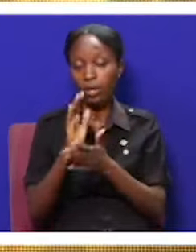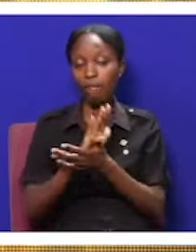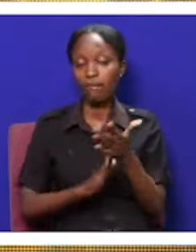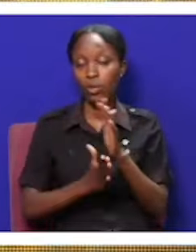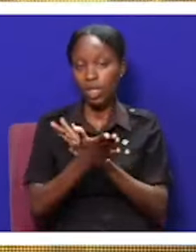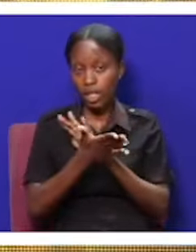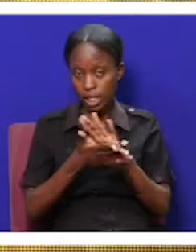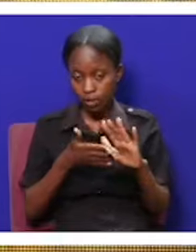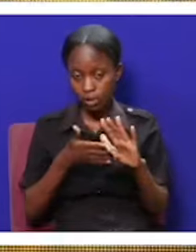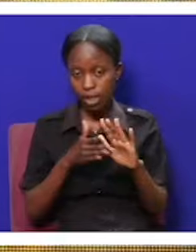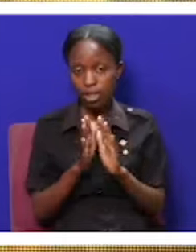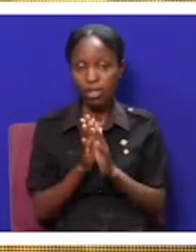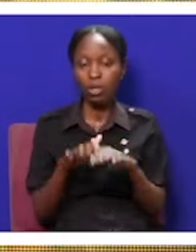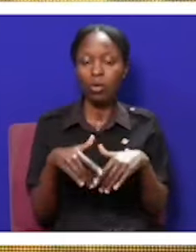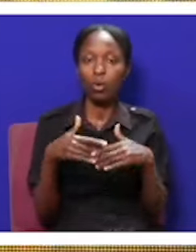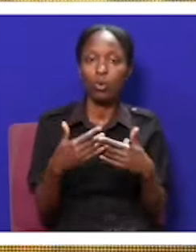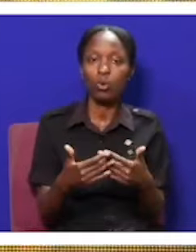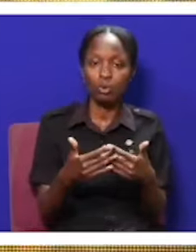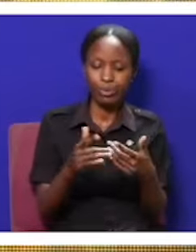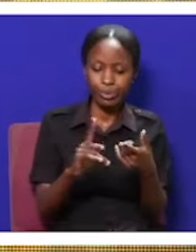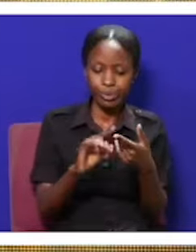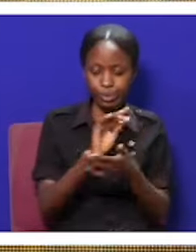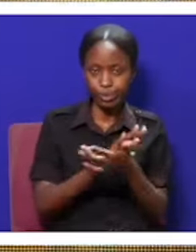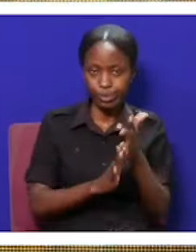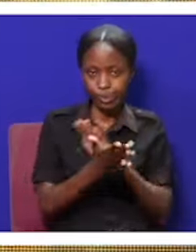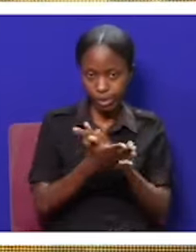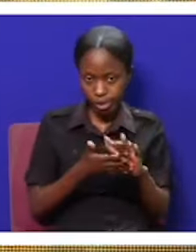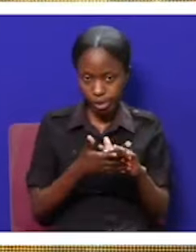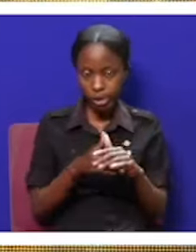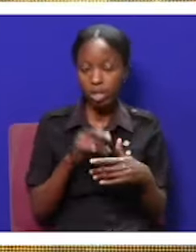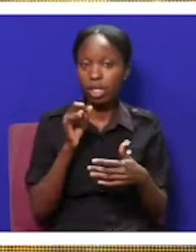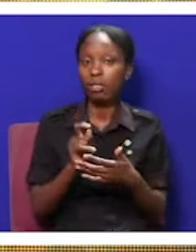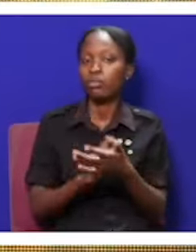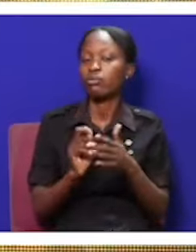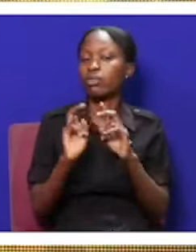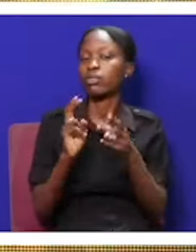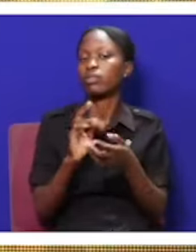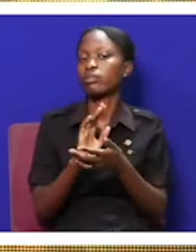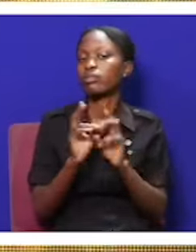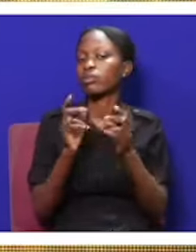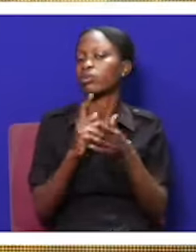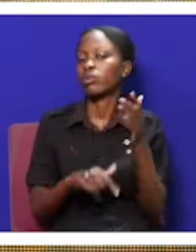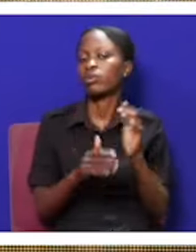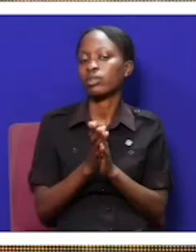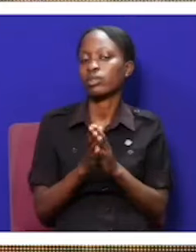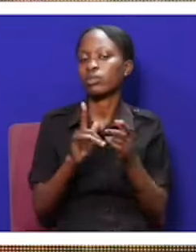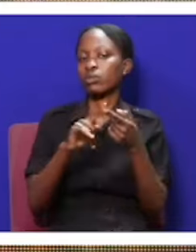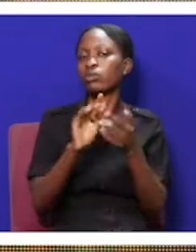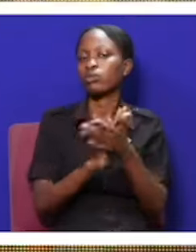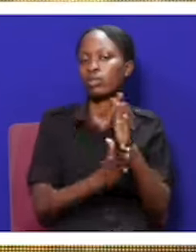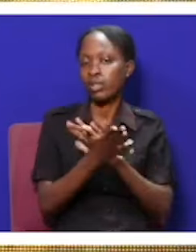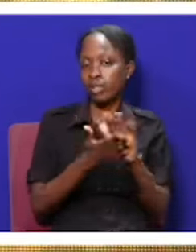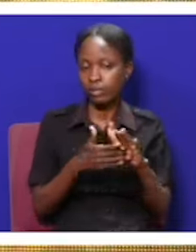forgiveness, or to forgive. So if you're writing, our topic today is to